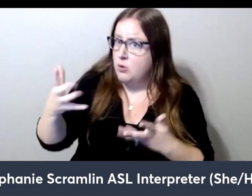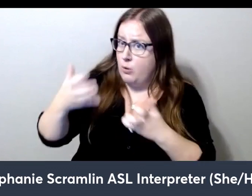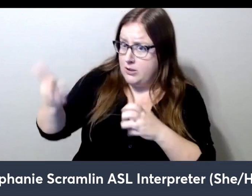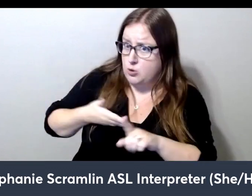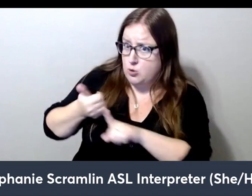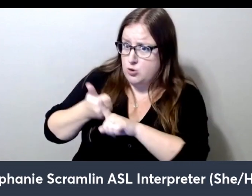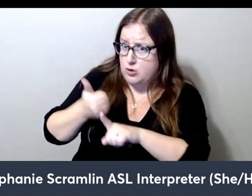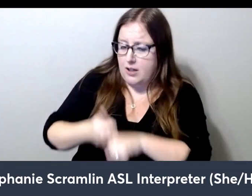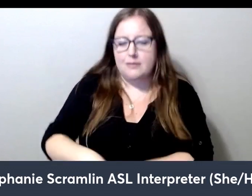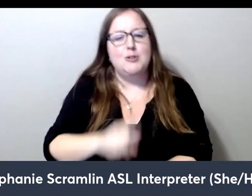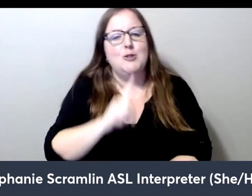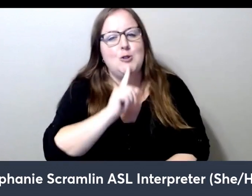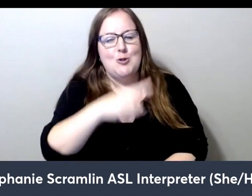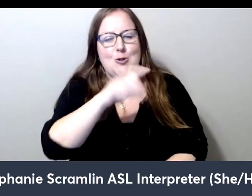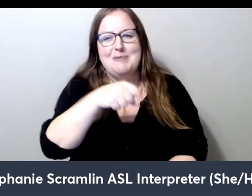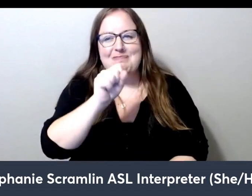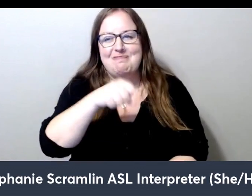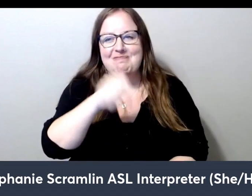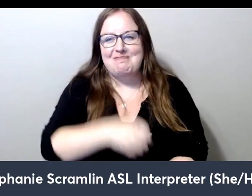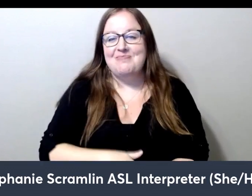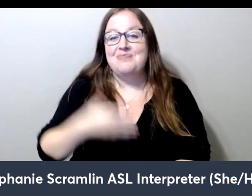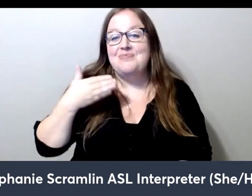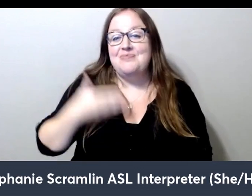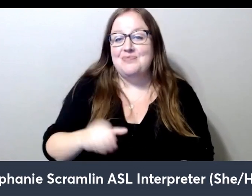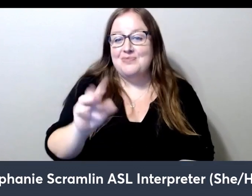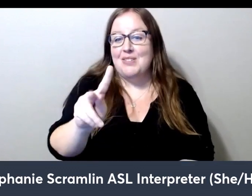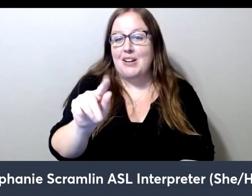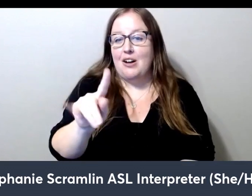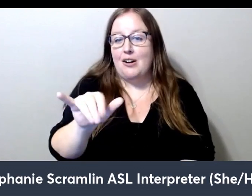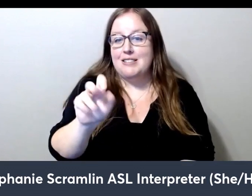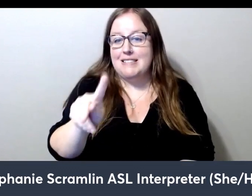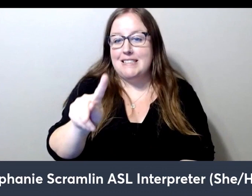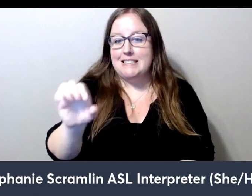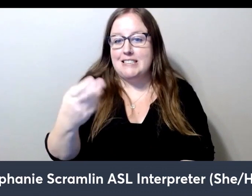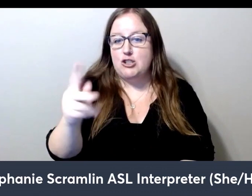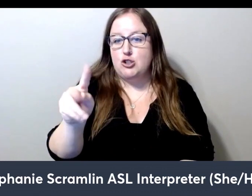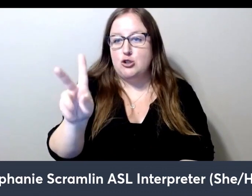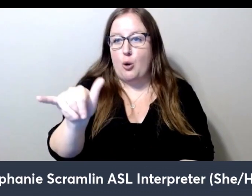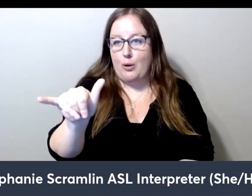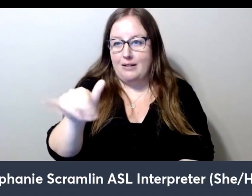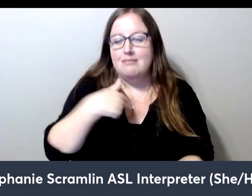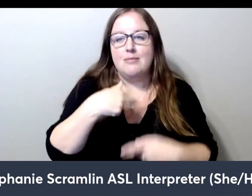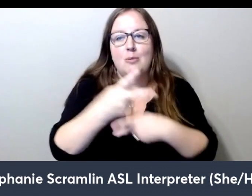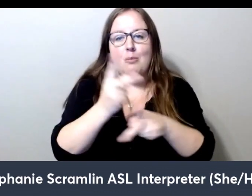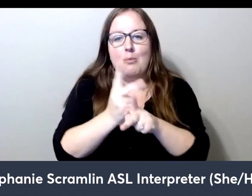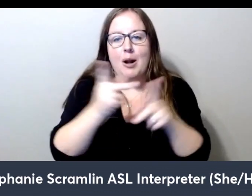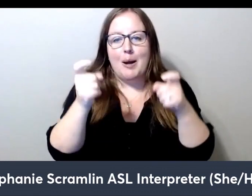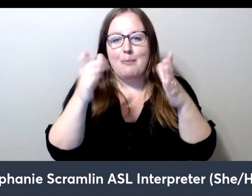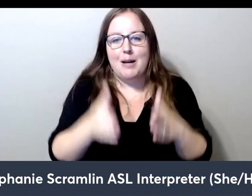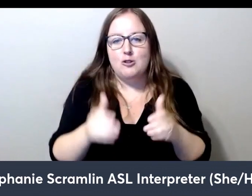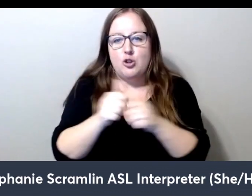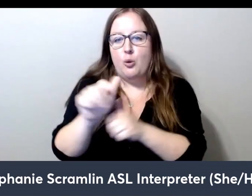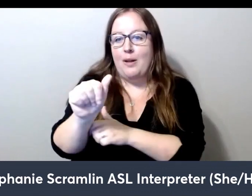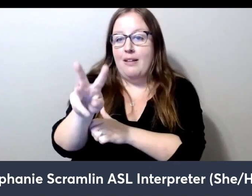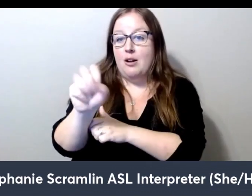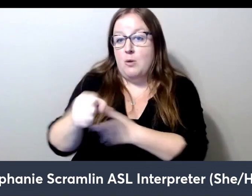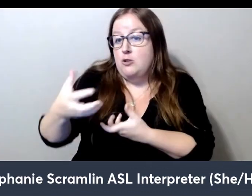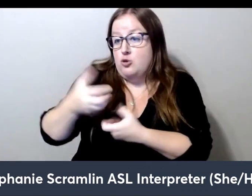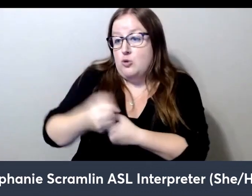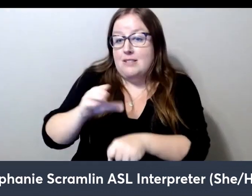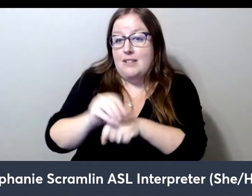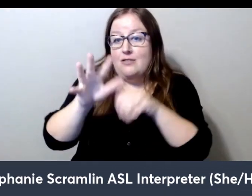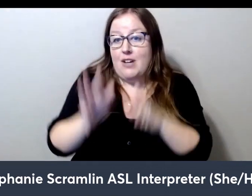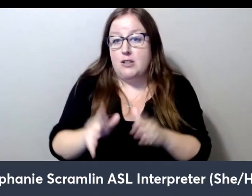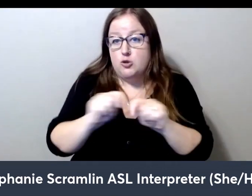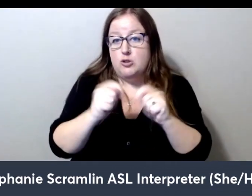yourself? Absolutely. My name is Karthik Chikurdi. I am a product manager with the AWS Trusted Advisor team. I'm